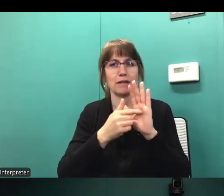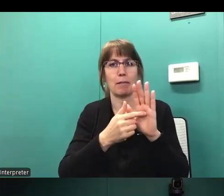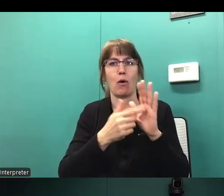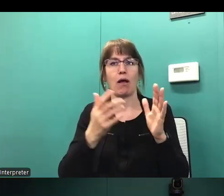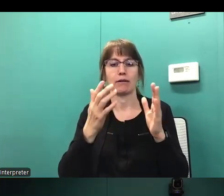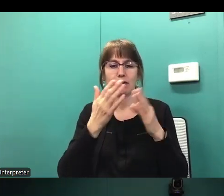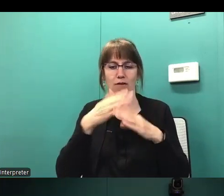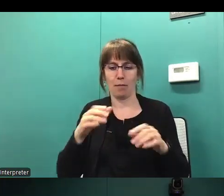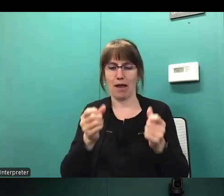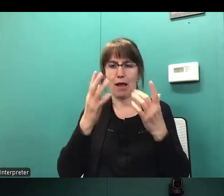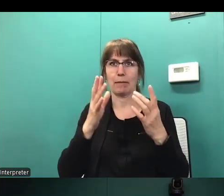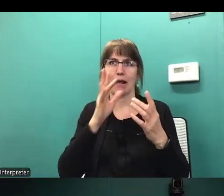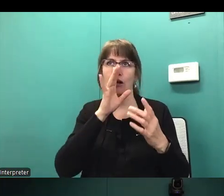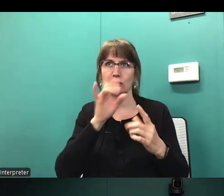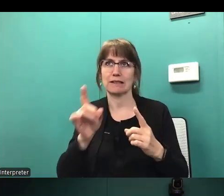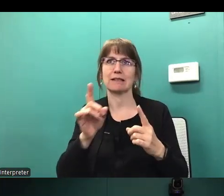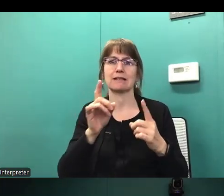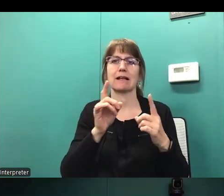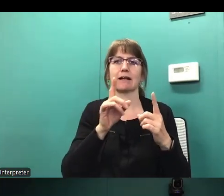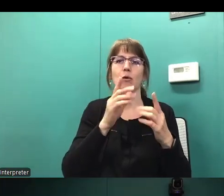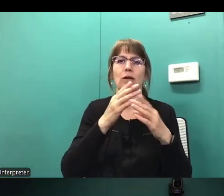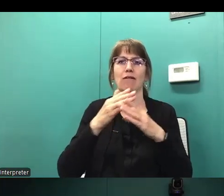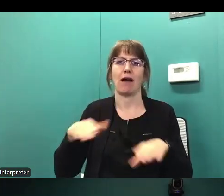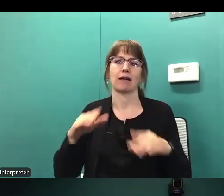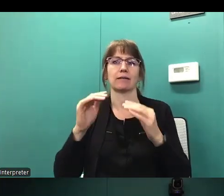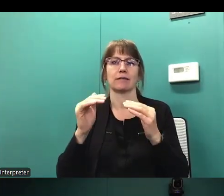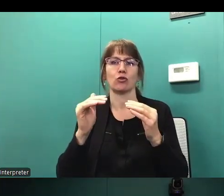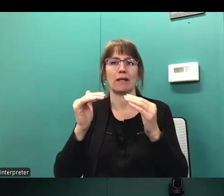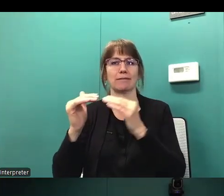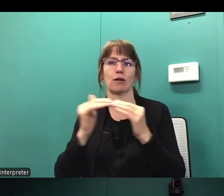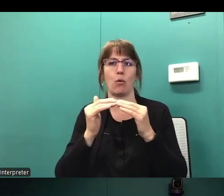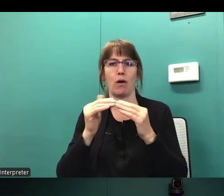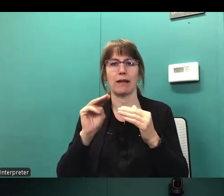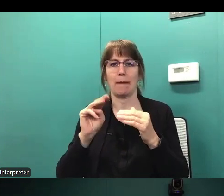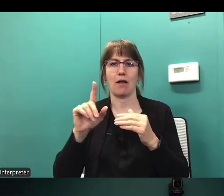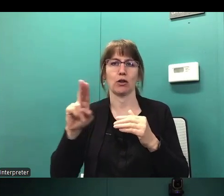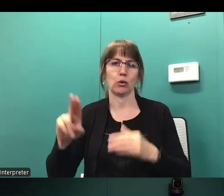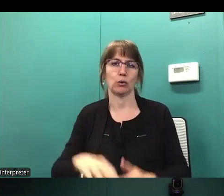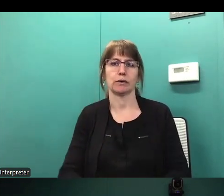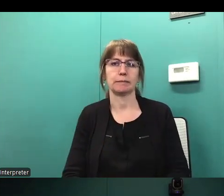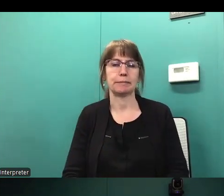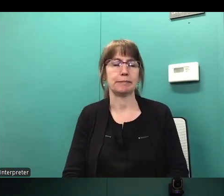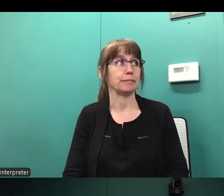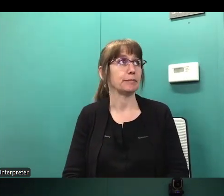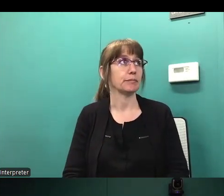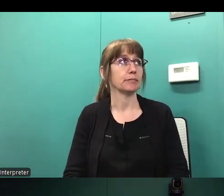So 100 divided by 257, you're going to get an MLU of 2.57. So, you know, if